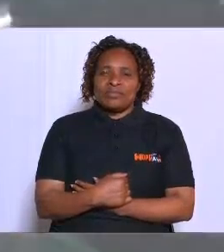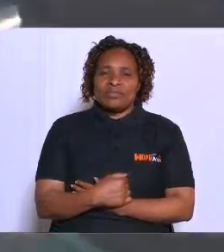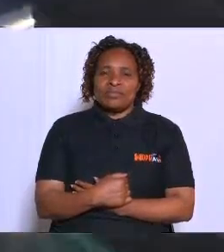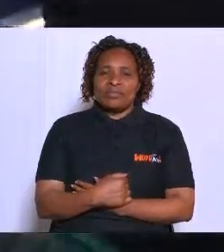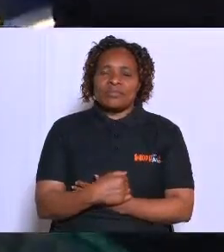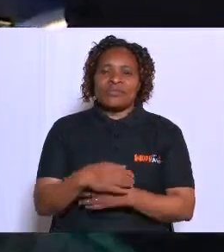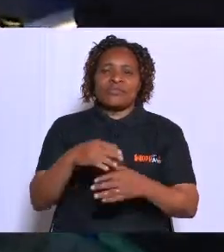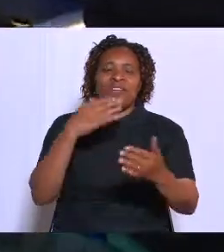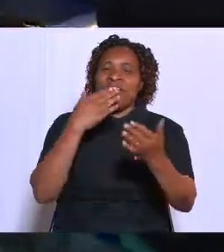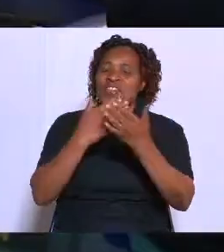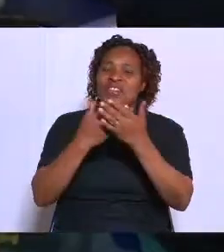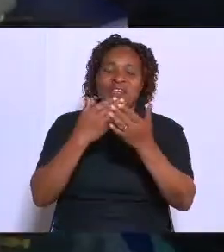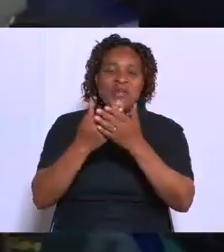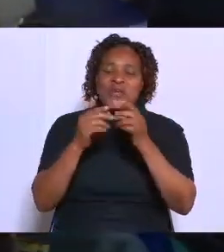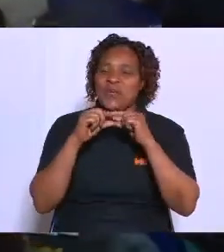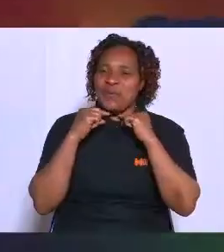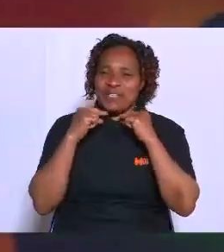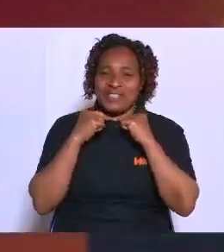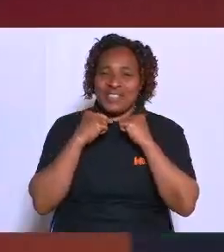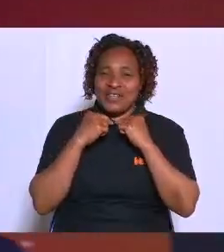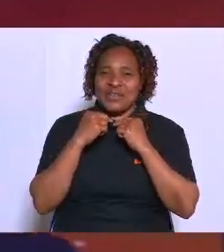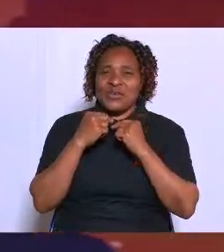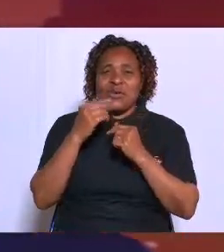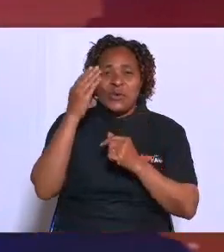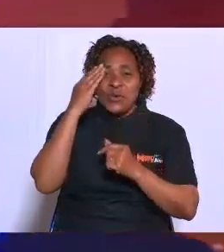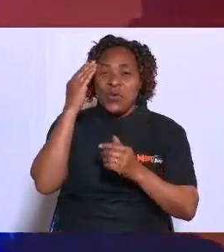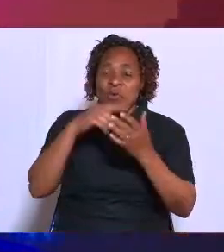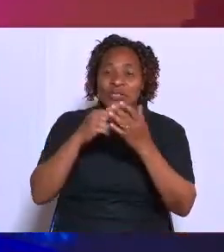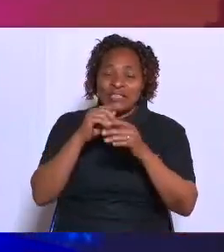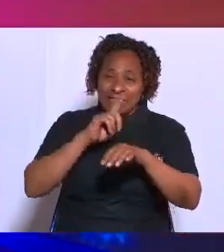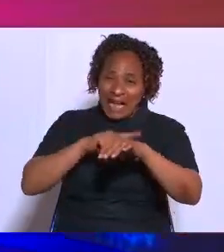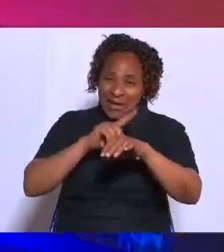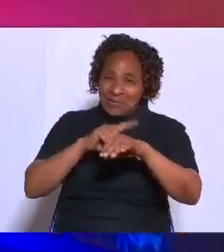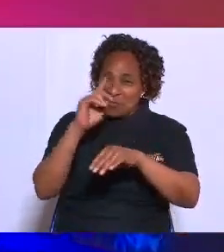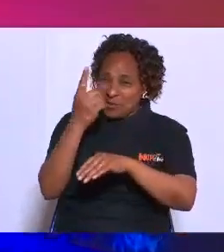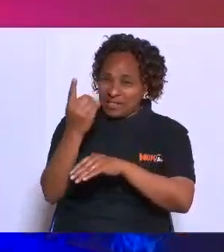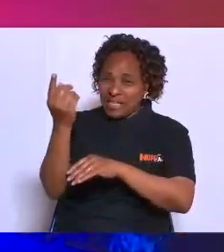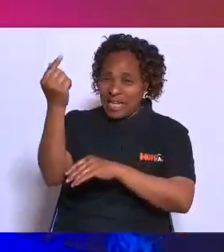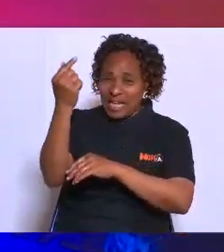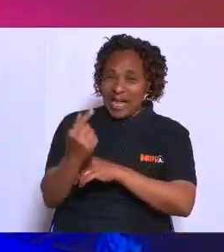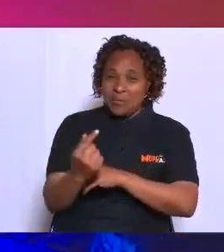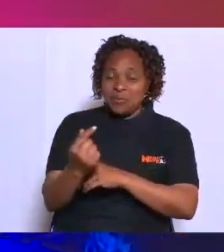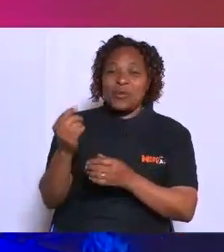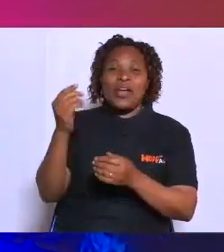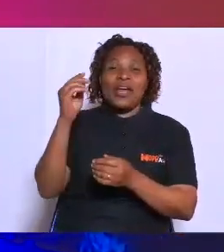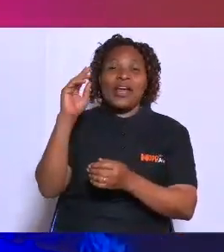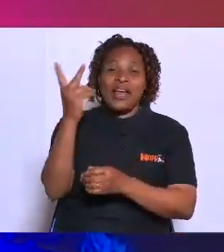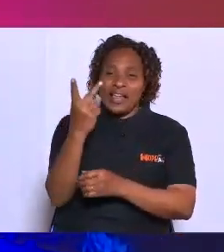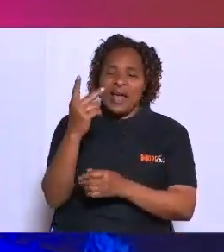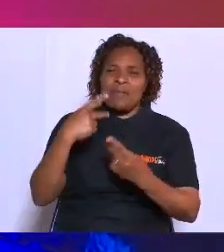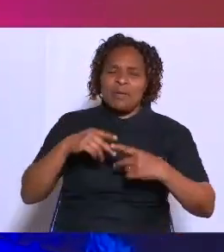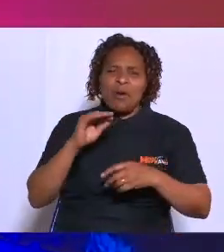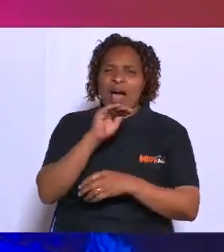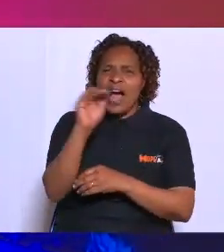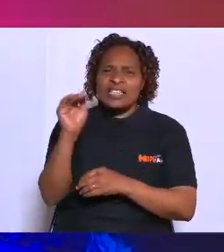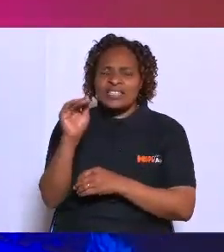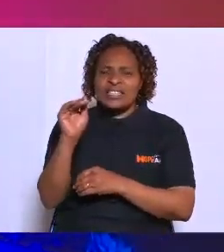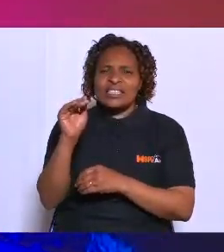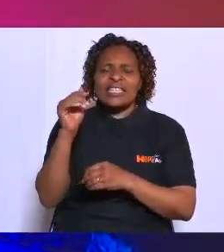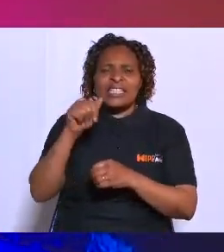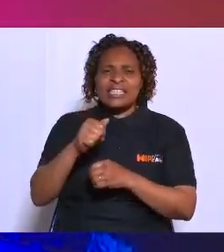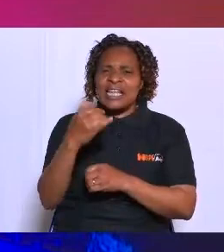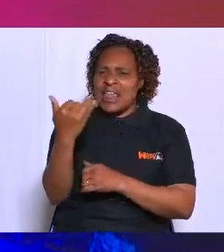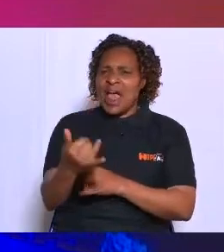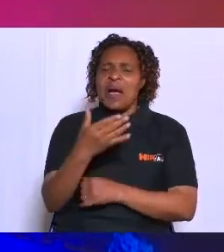thank you Pastor you know when I we first came to Kenya people were asking me is that handsome